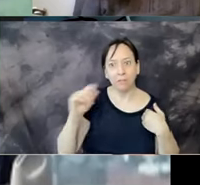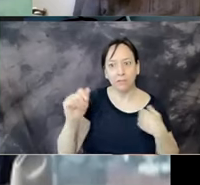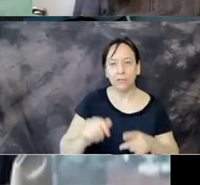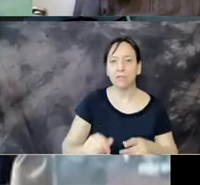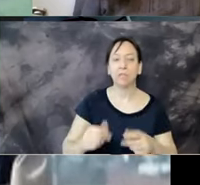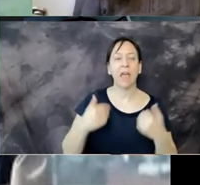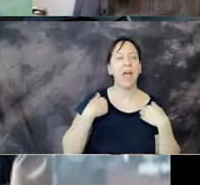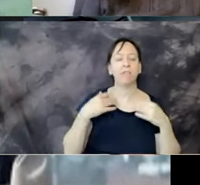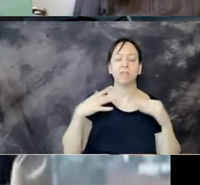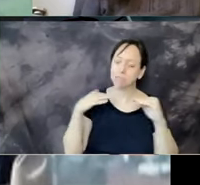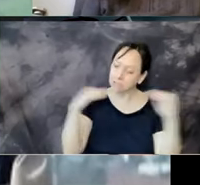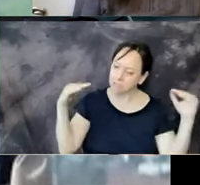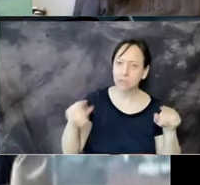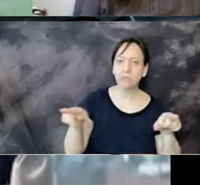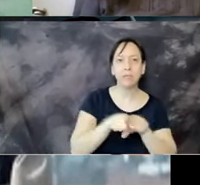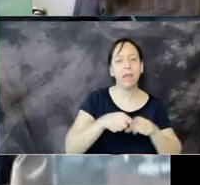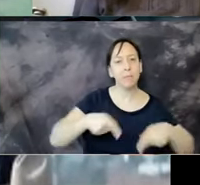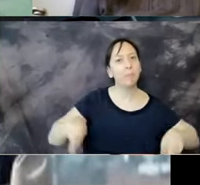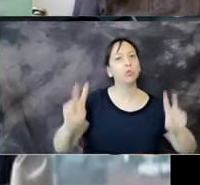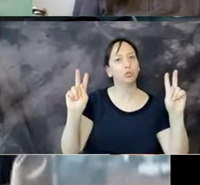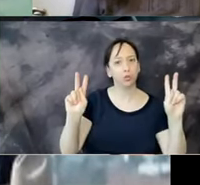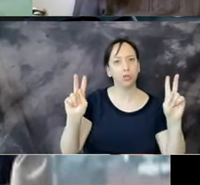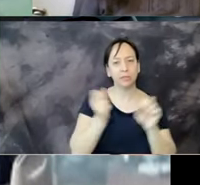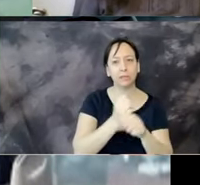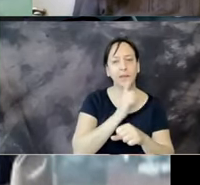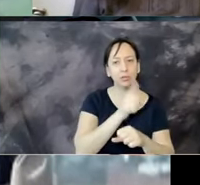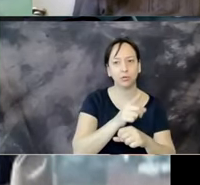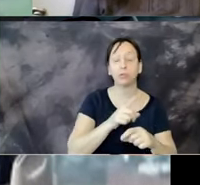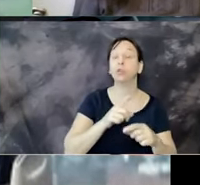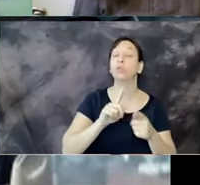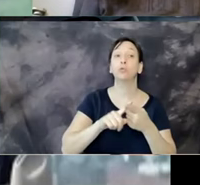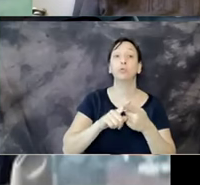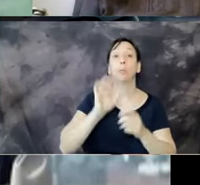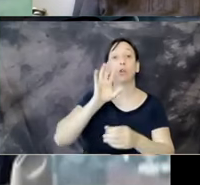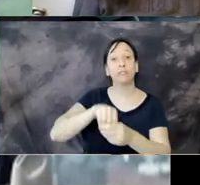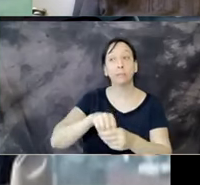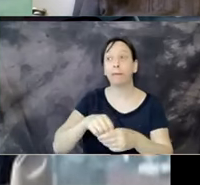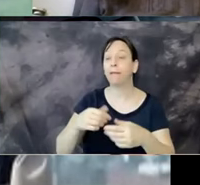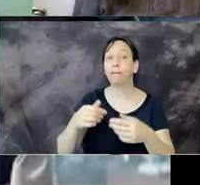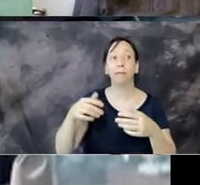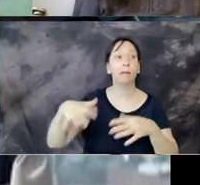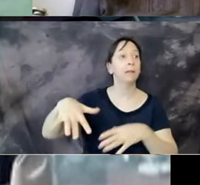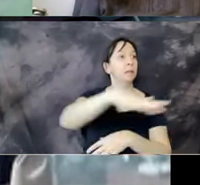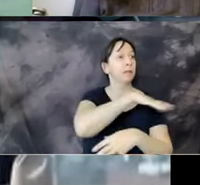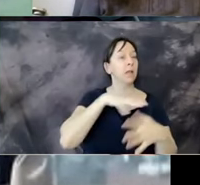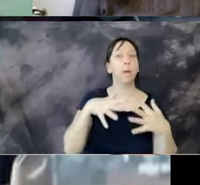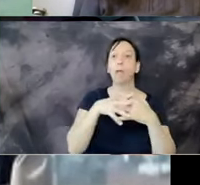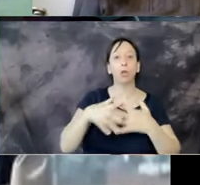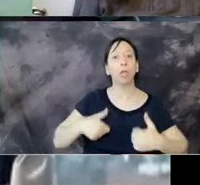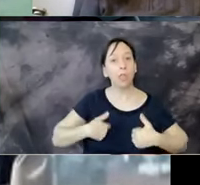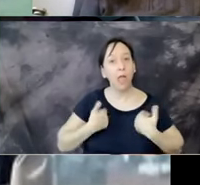as everyone else to participate in the mainstream of American